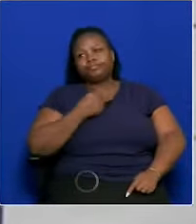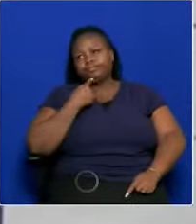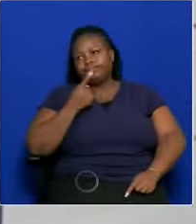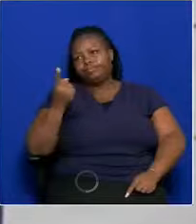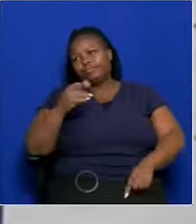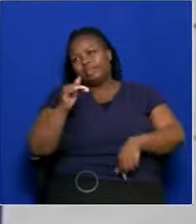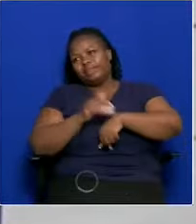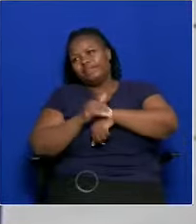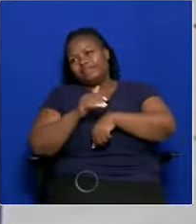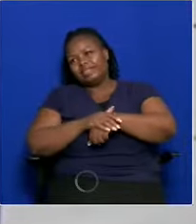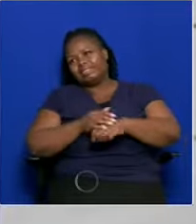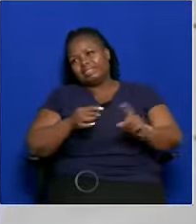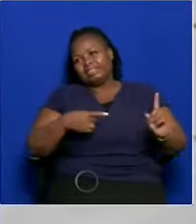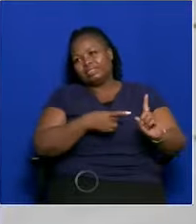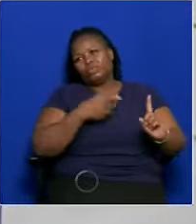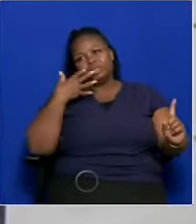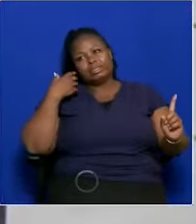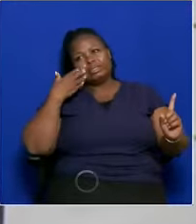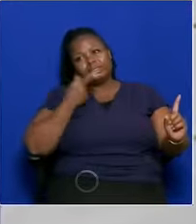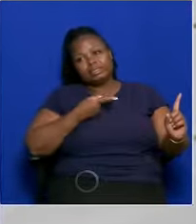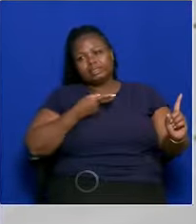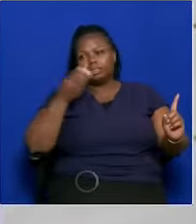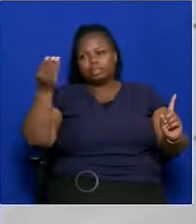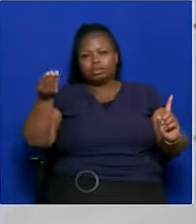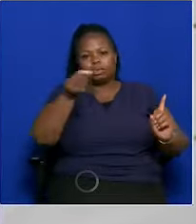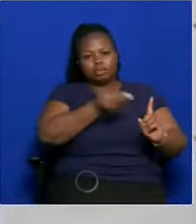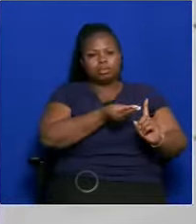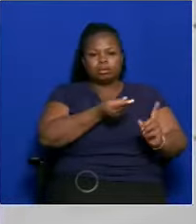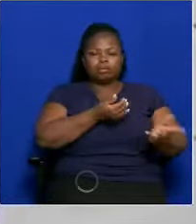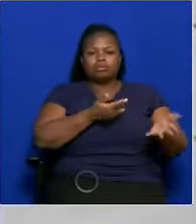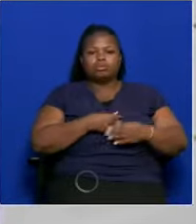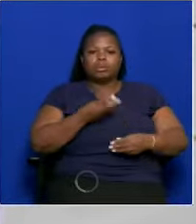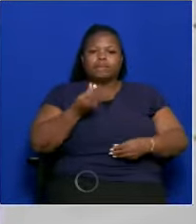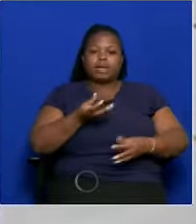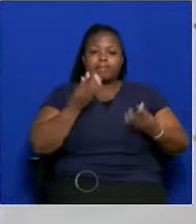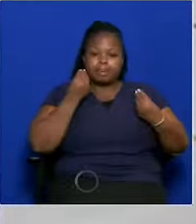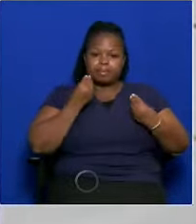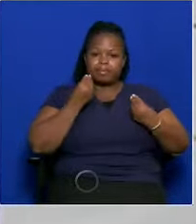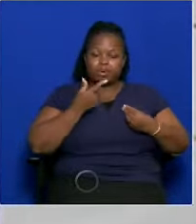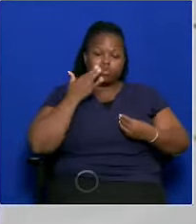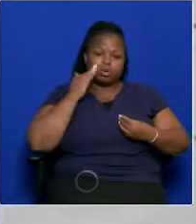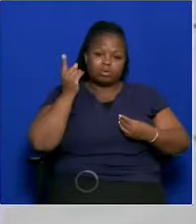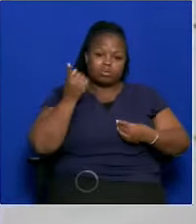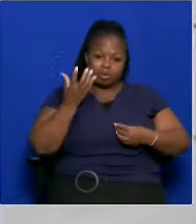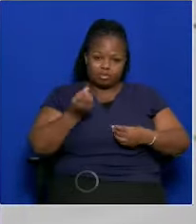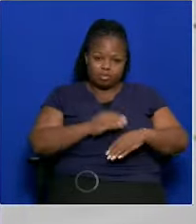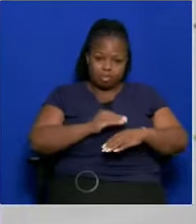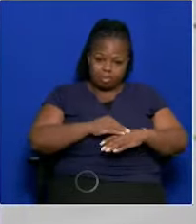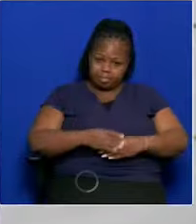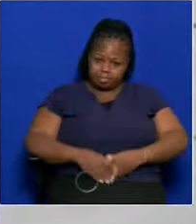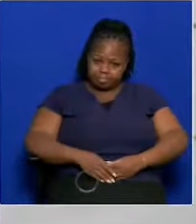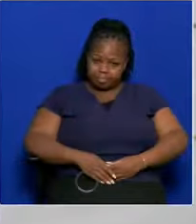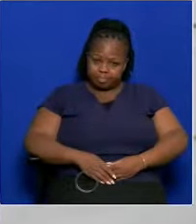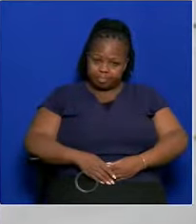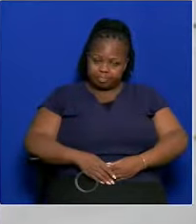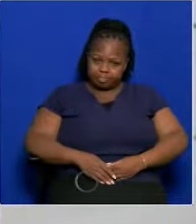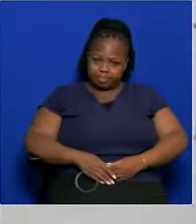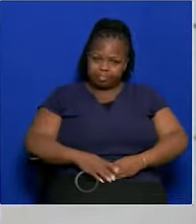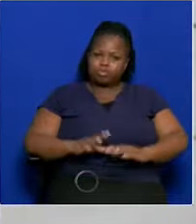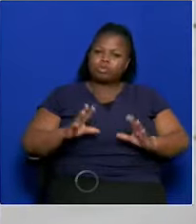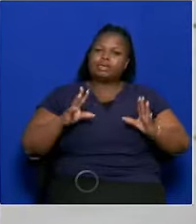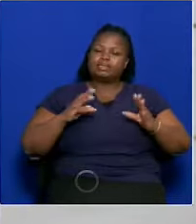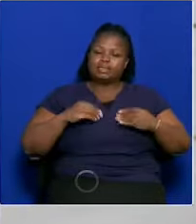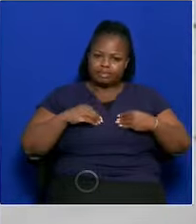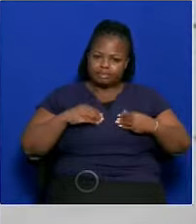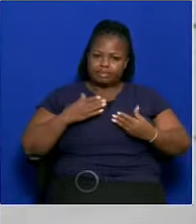Matlala and he gave you money when you had a problem. Are you able to accept that